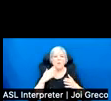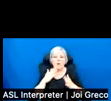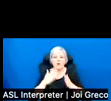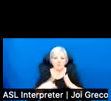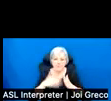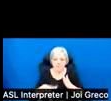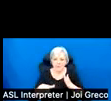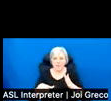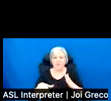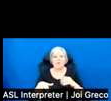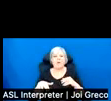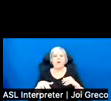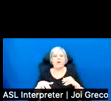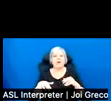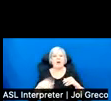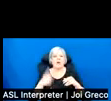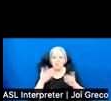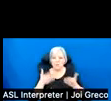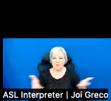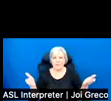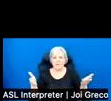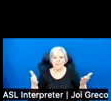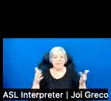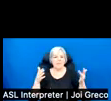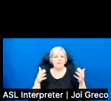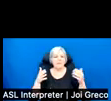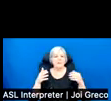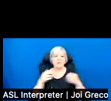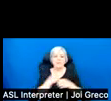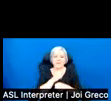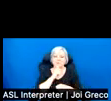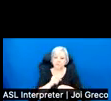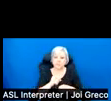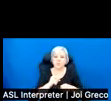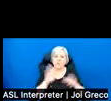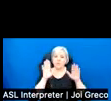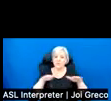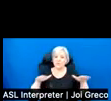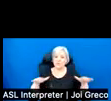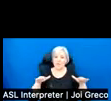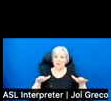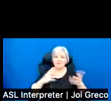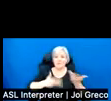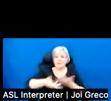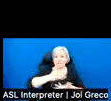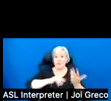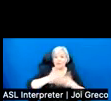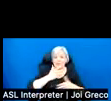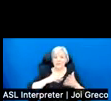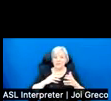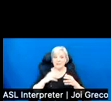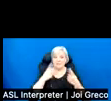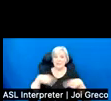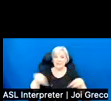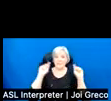And so one of the biggest things is trying to ensure that the child is interacting with the system effectively, but also that